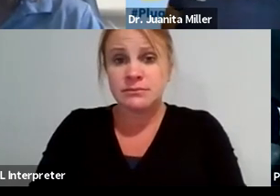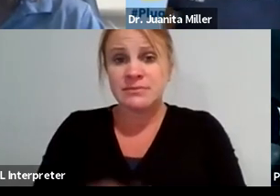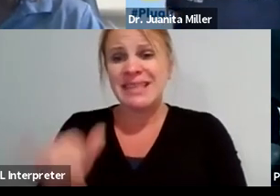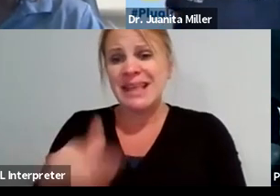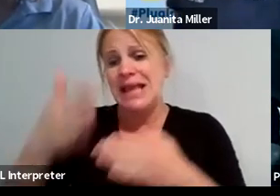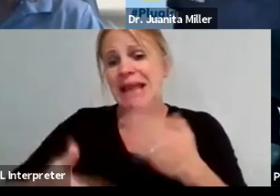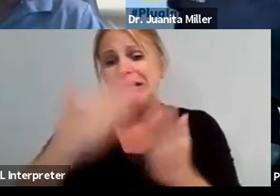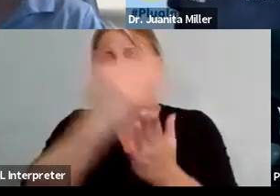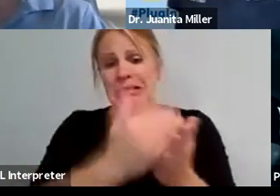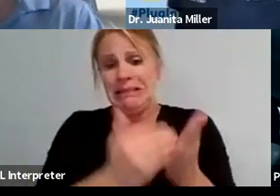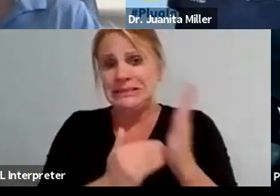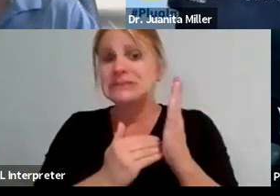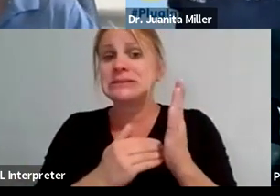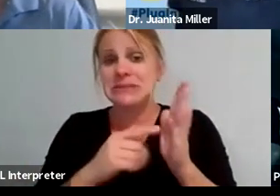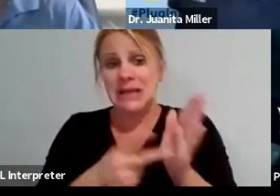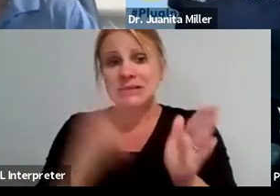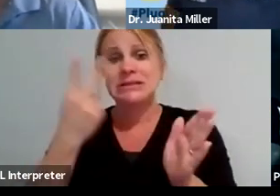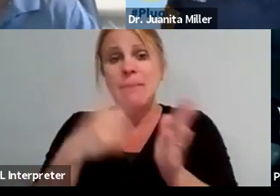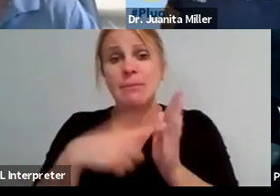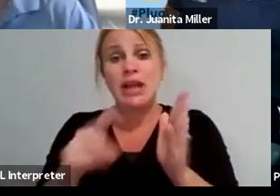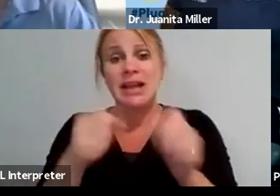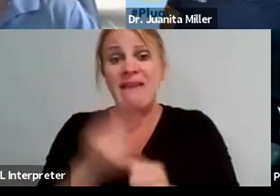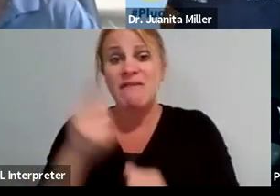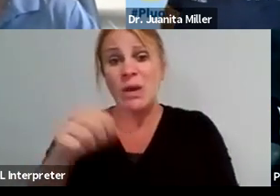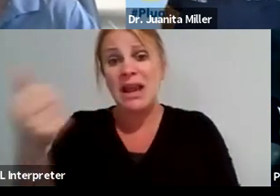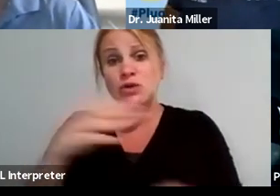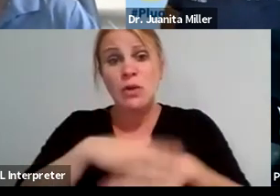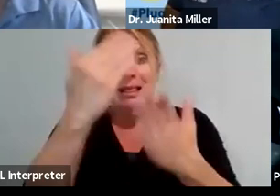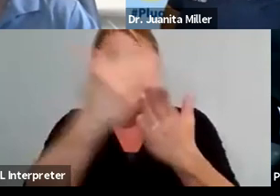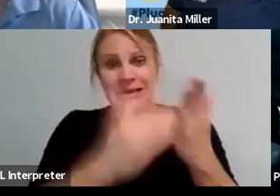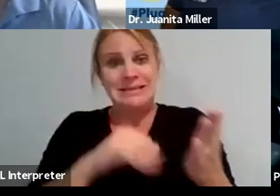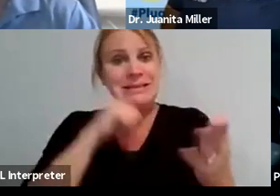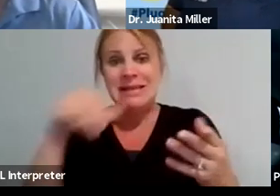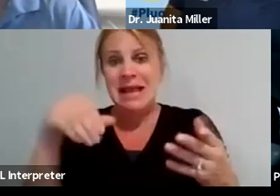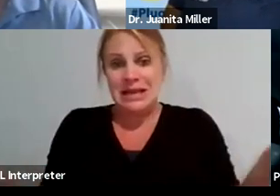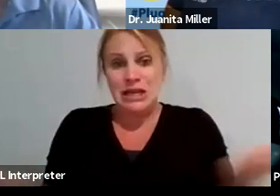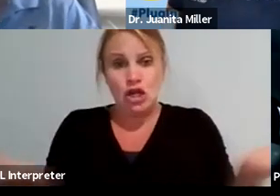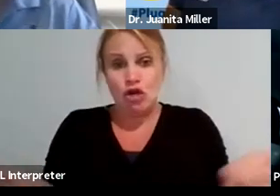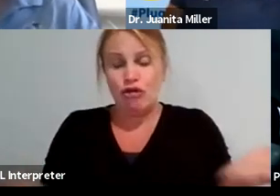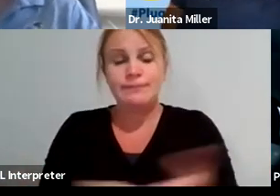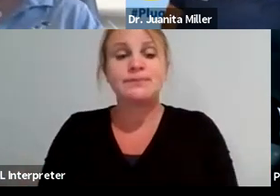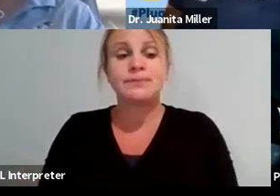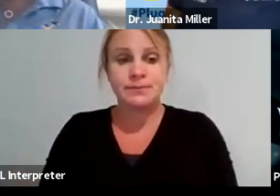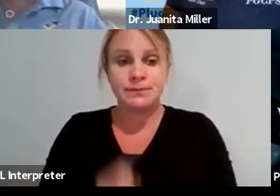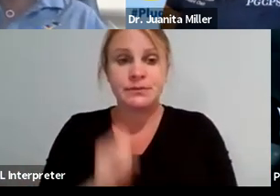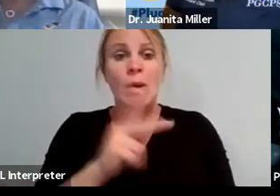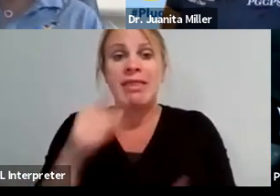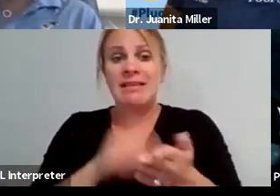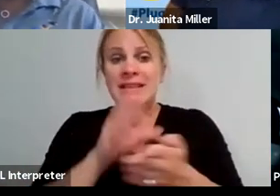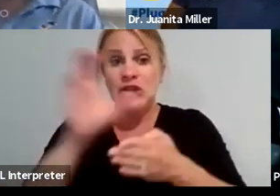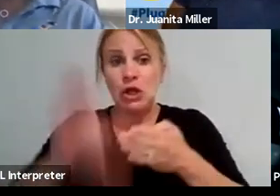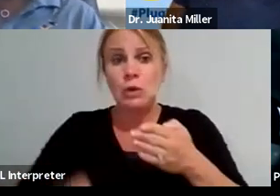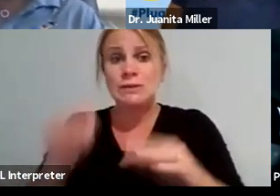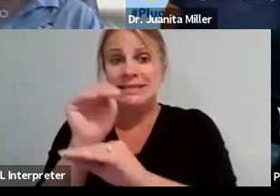checked everyone else, I double checked, and everyone else that was on the list is not in the attendance queue. Okay, then this concludes this